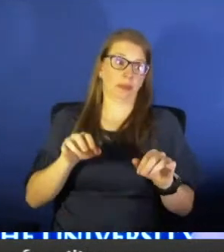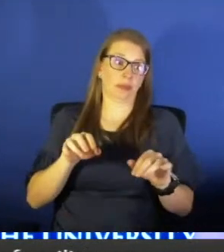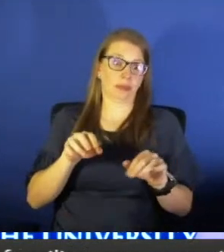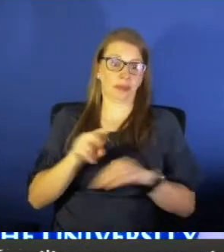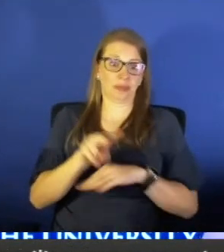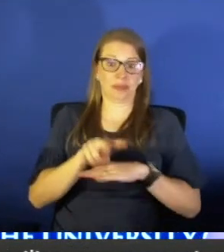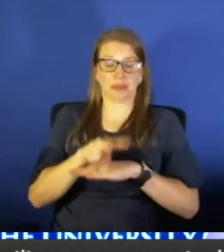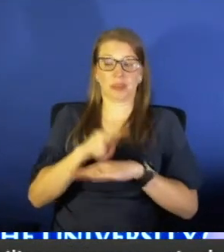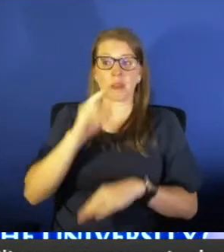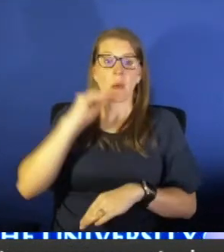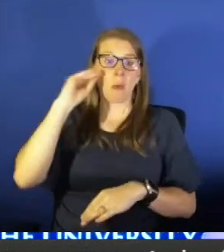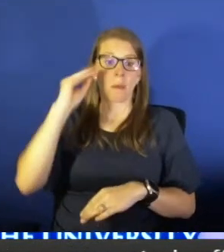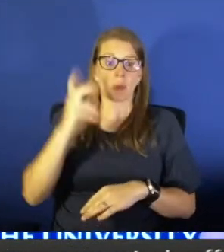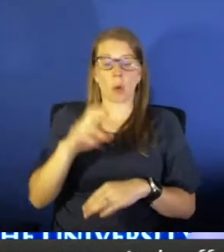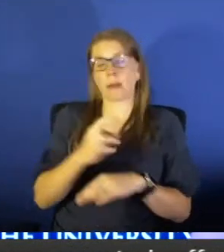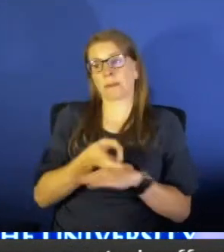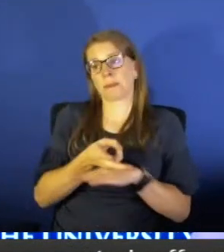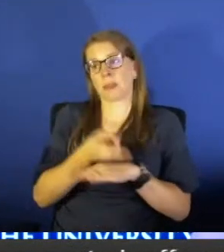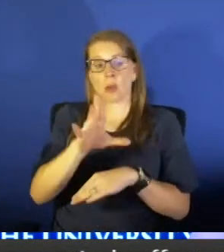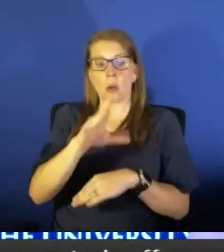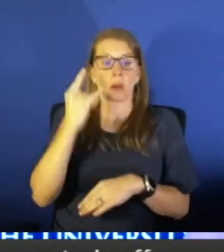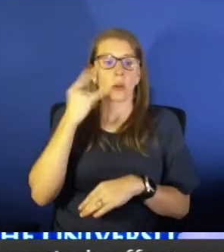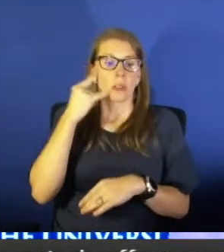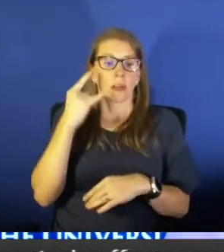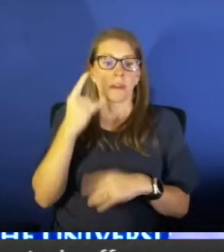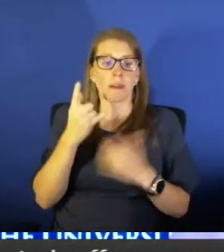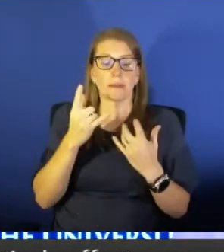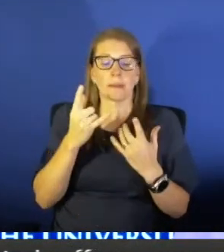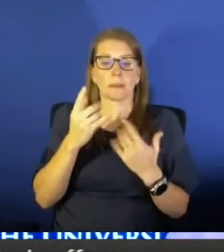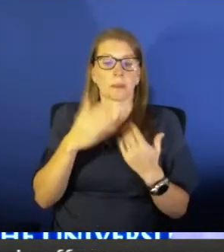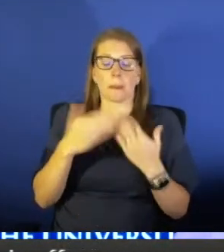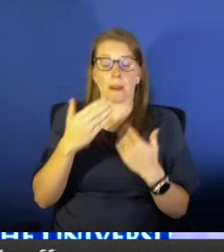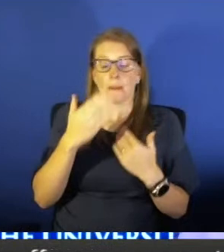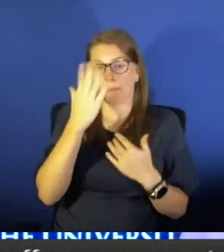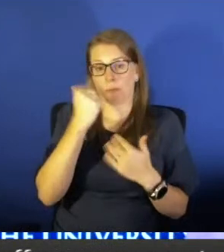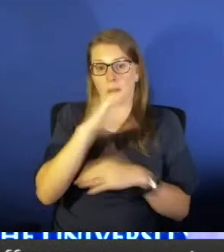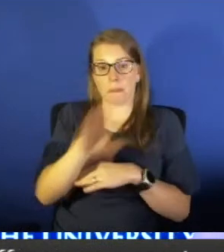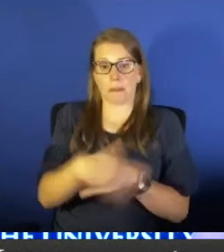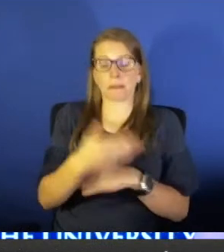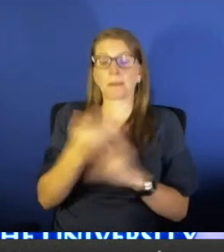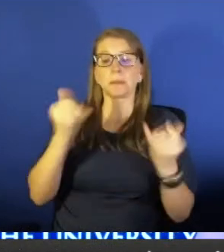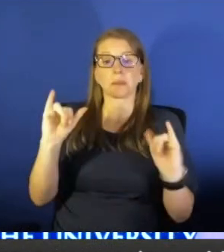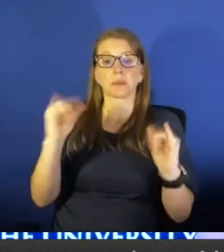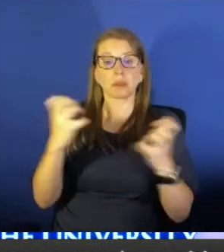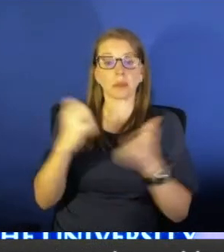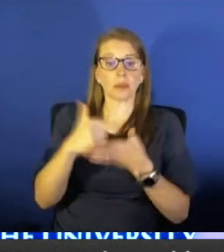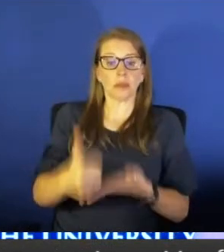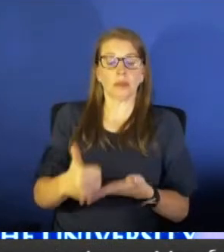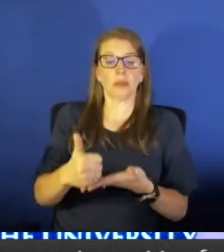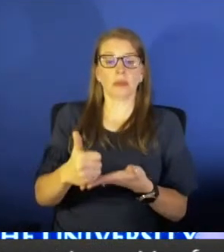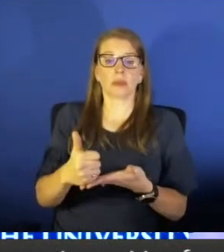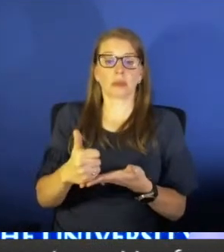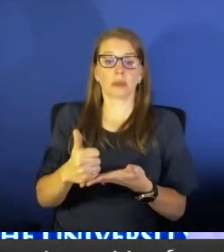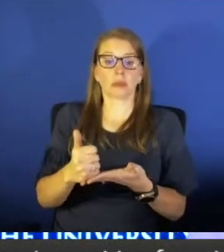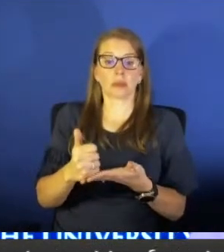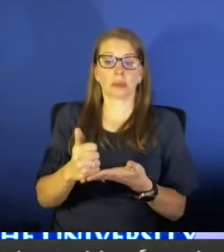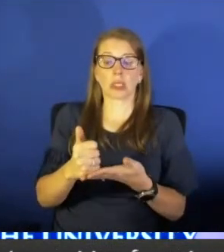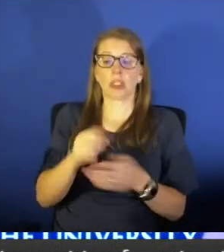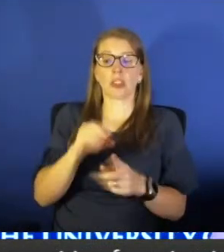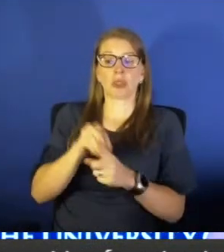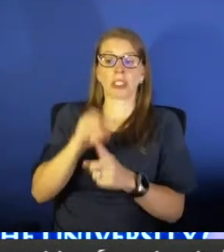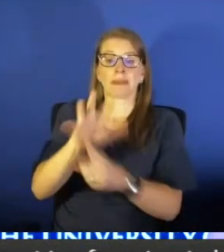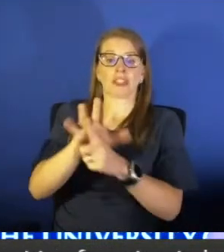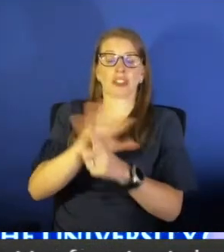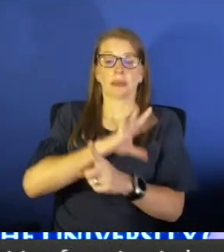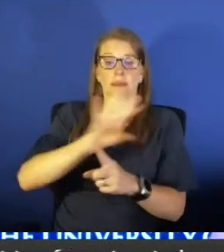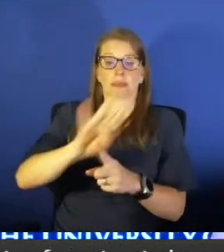or at your hotel or wherever you may be staying, the other reason is they do still want to help reduce the rates of transmission, so we don't want you to